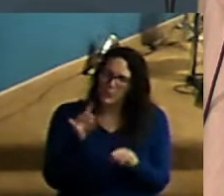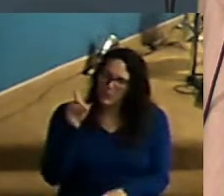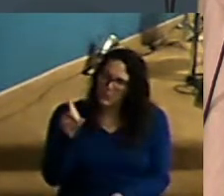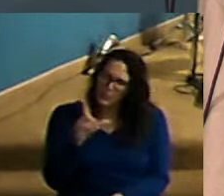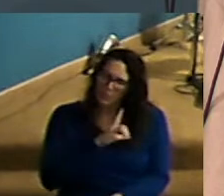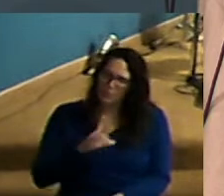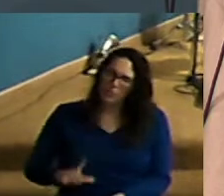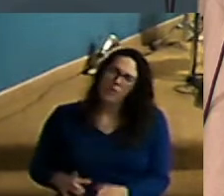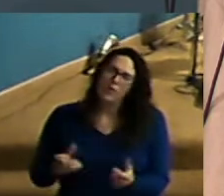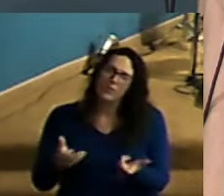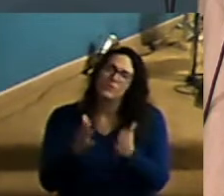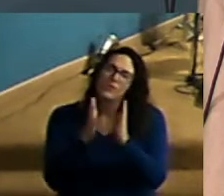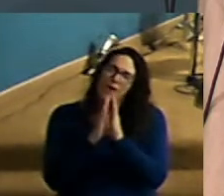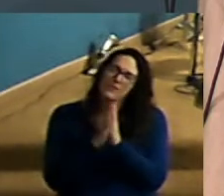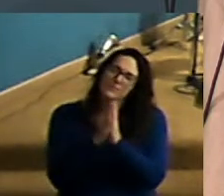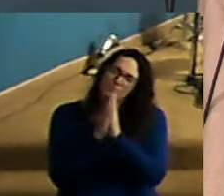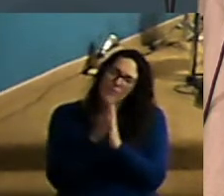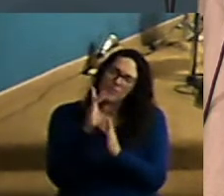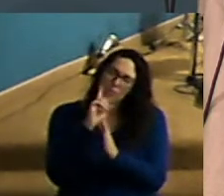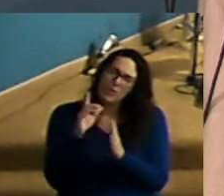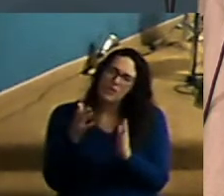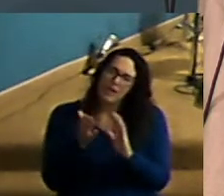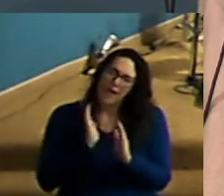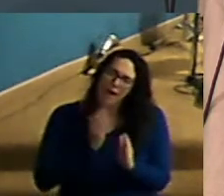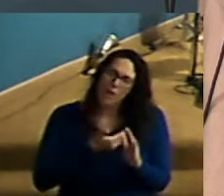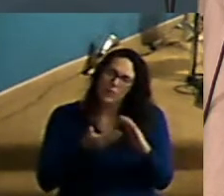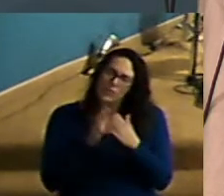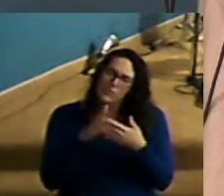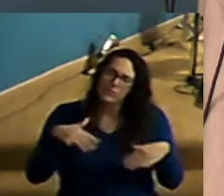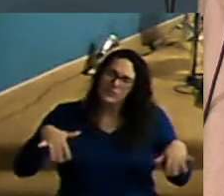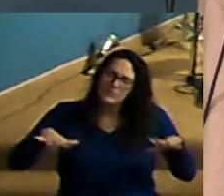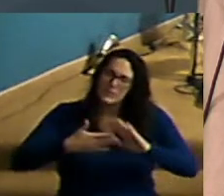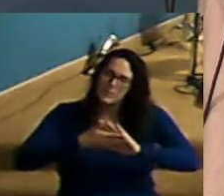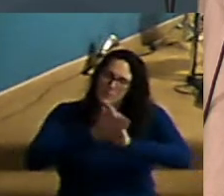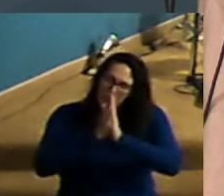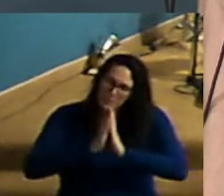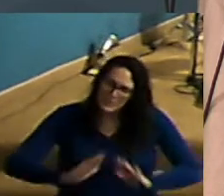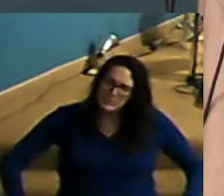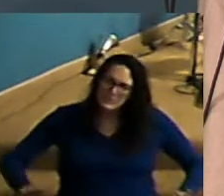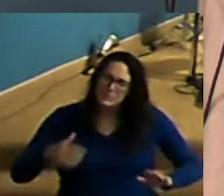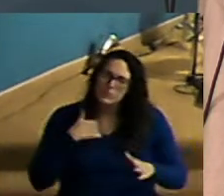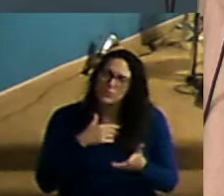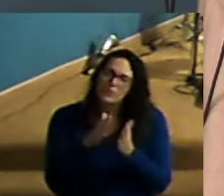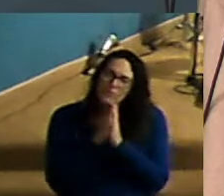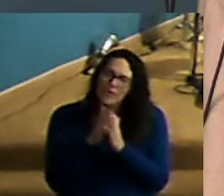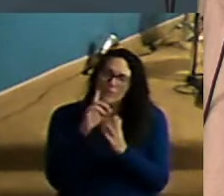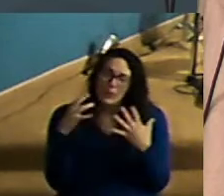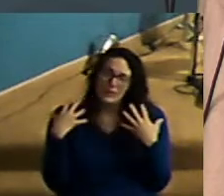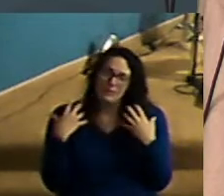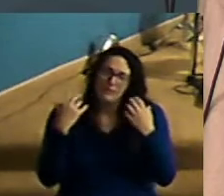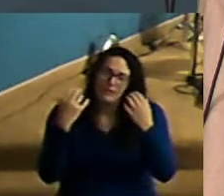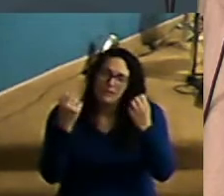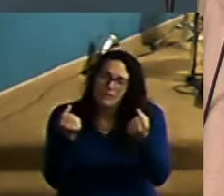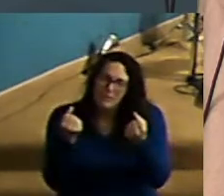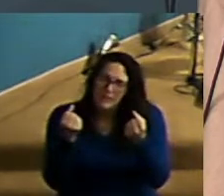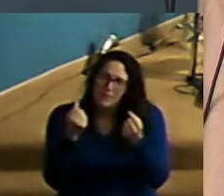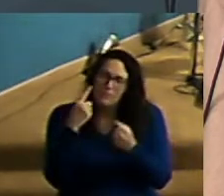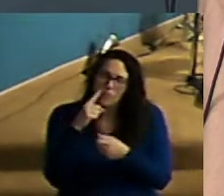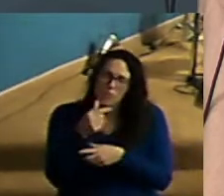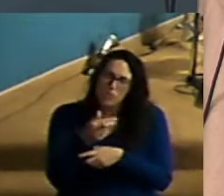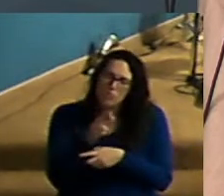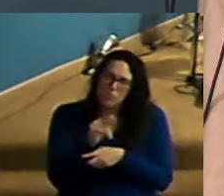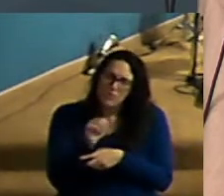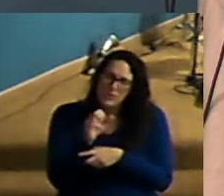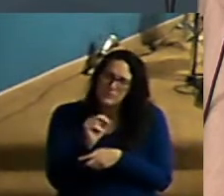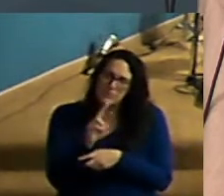the peace of our communities. We pray for healing in the name of Jesus for Grayson Robinson. I pray you watch